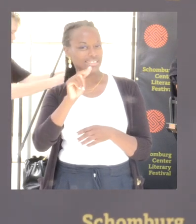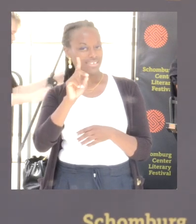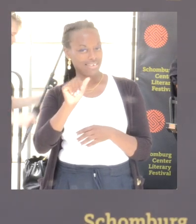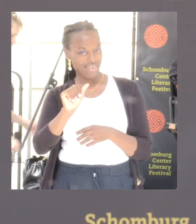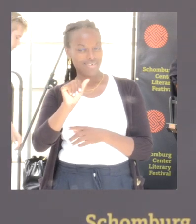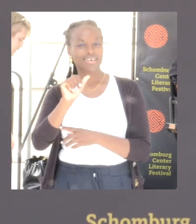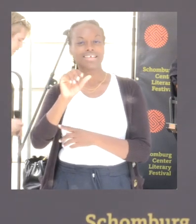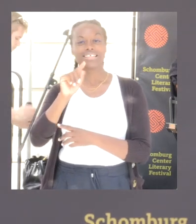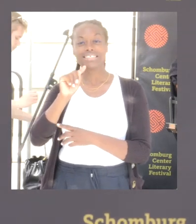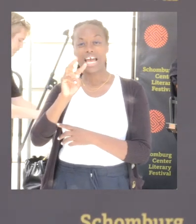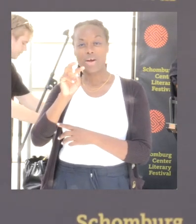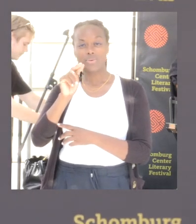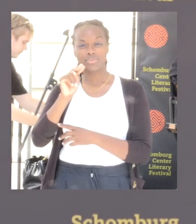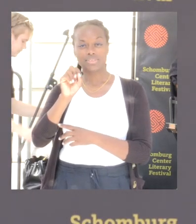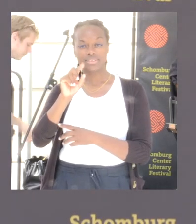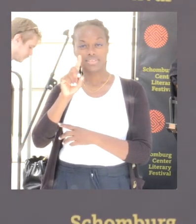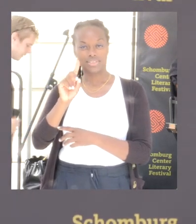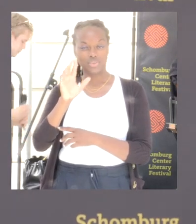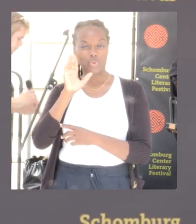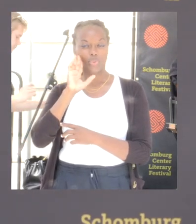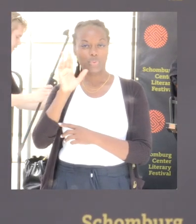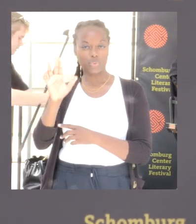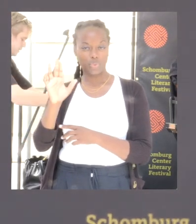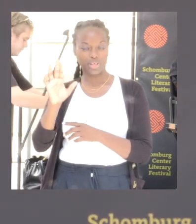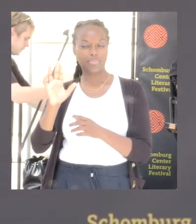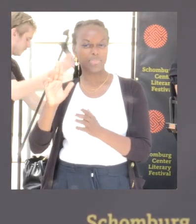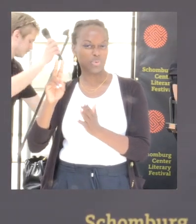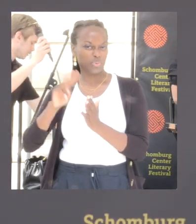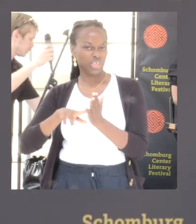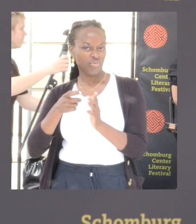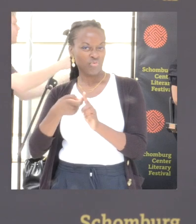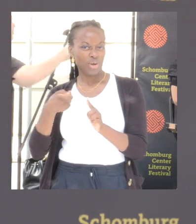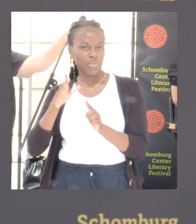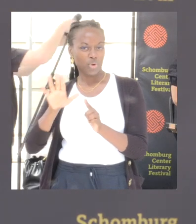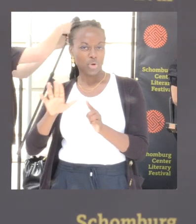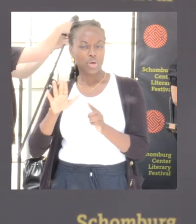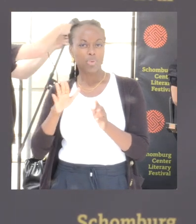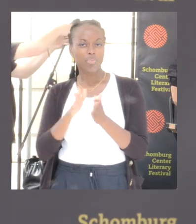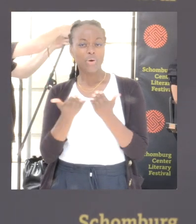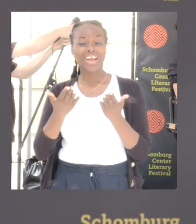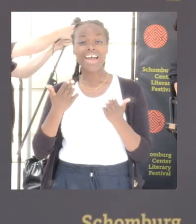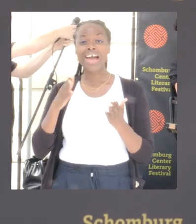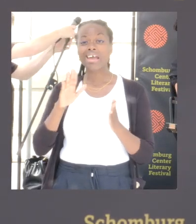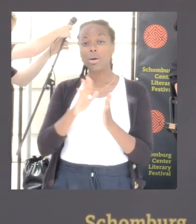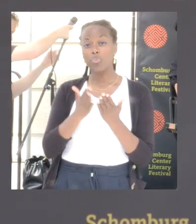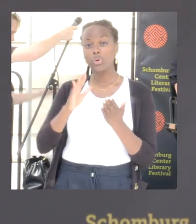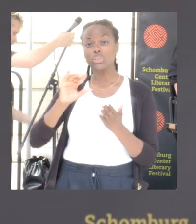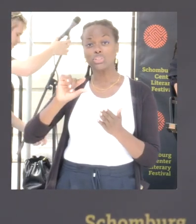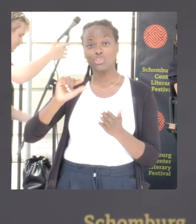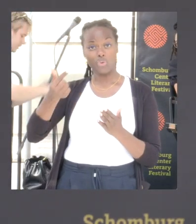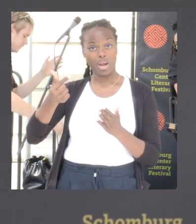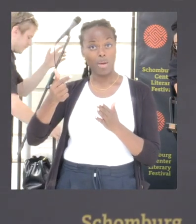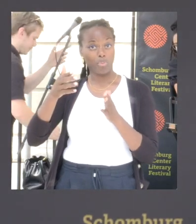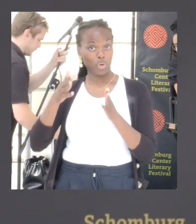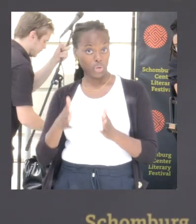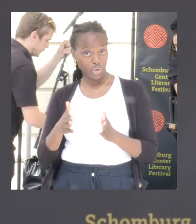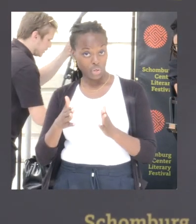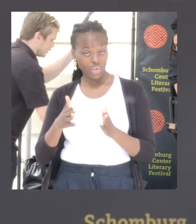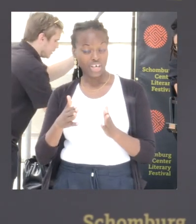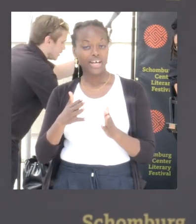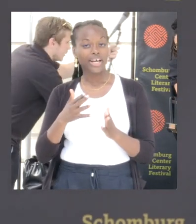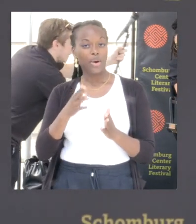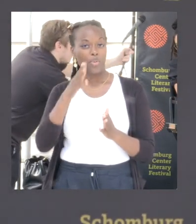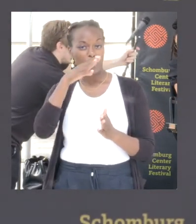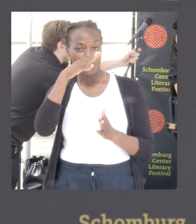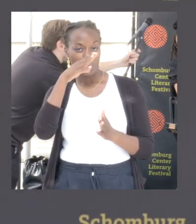girl book lover Leslie Ann Murray. So if you have friends who are around or wondering what they can get into and maybe late for this one, there